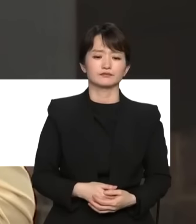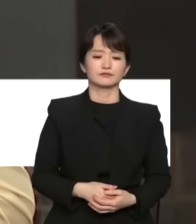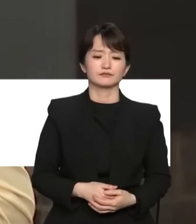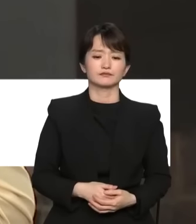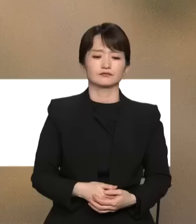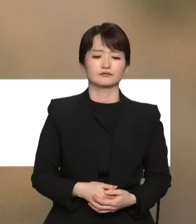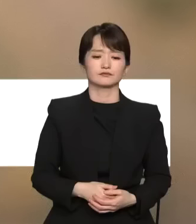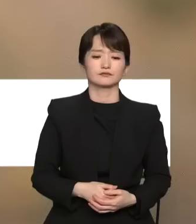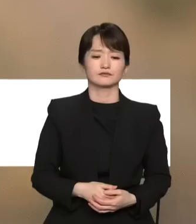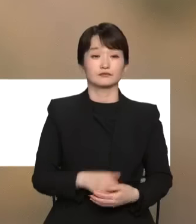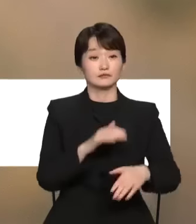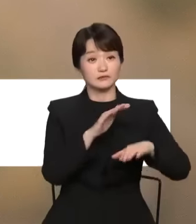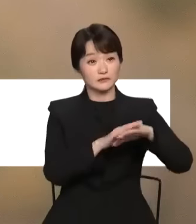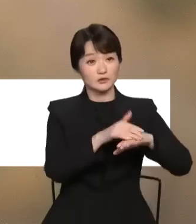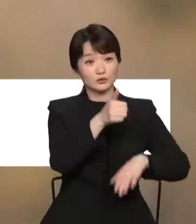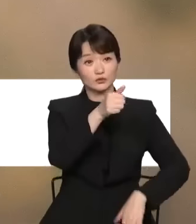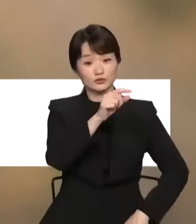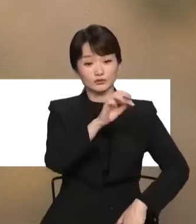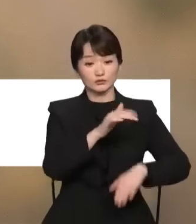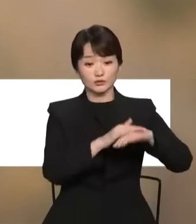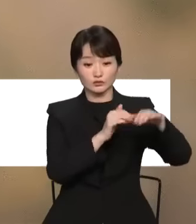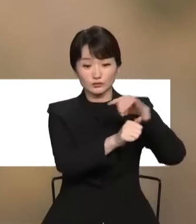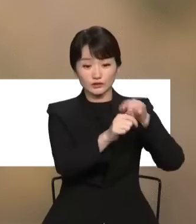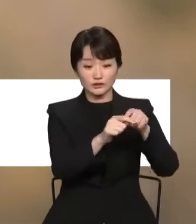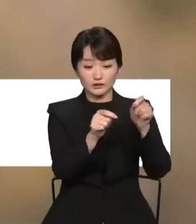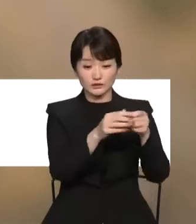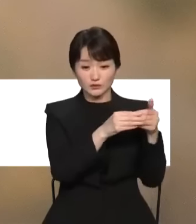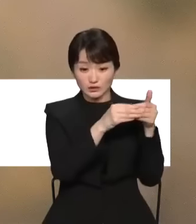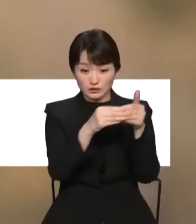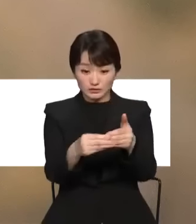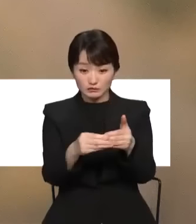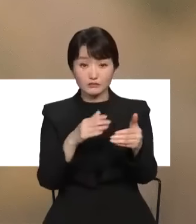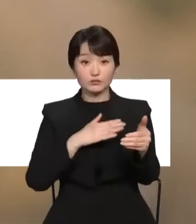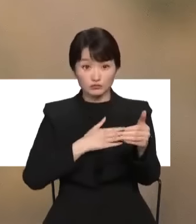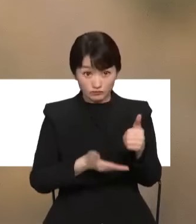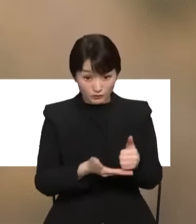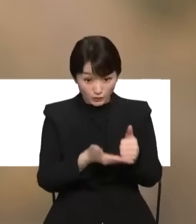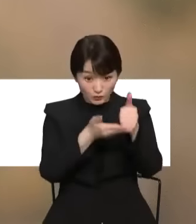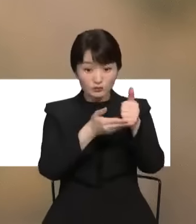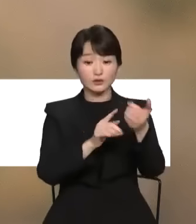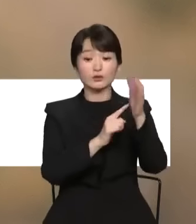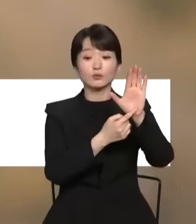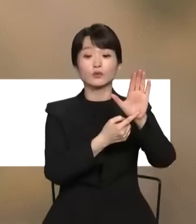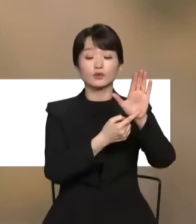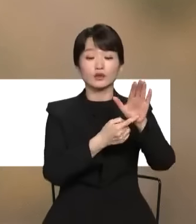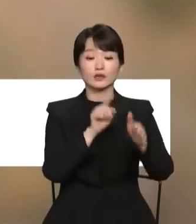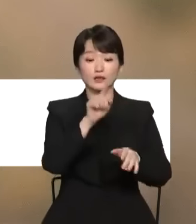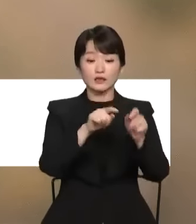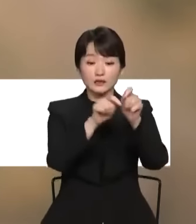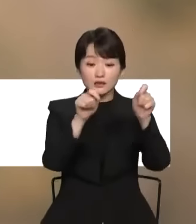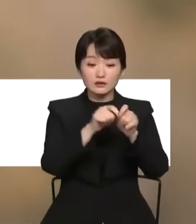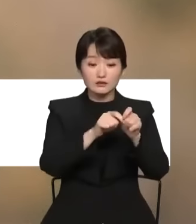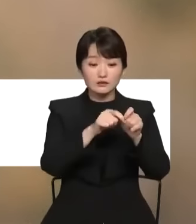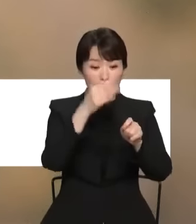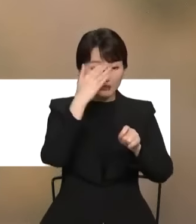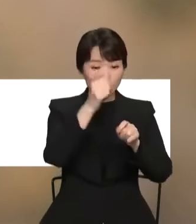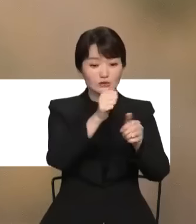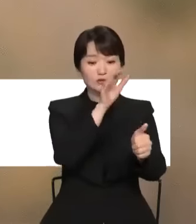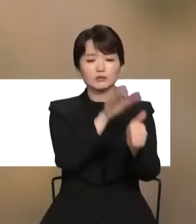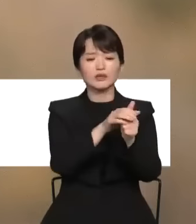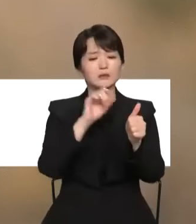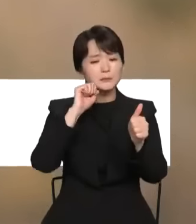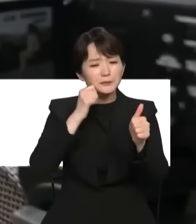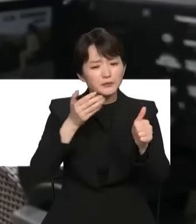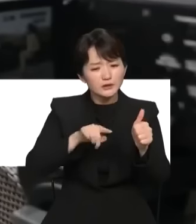players. But the way that he is leading this team now, it's worth a lot of respect from